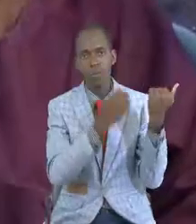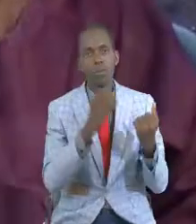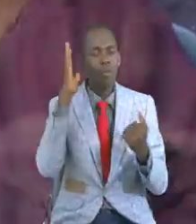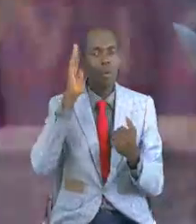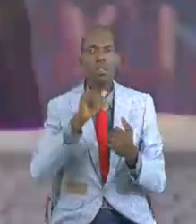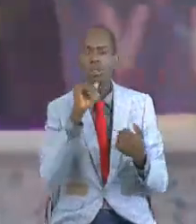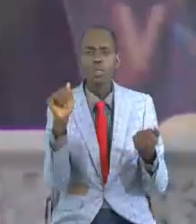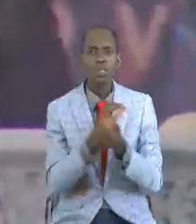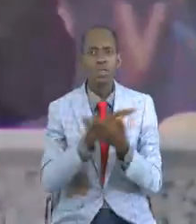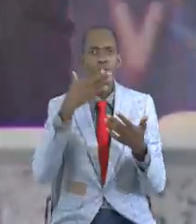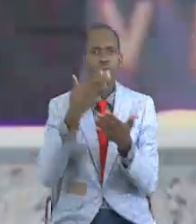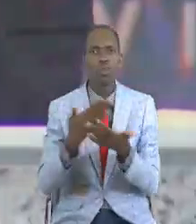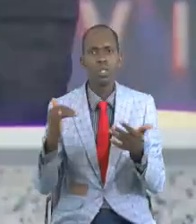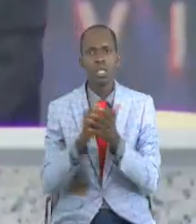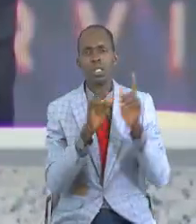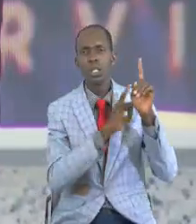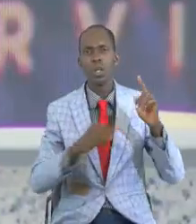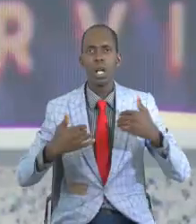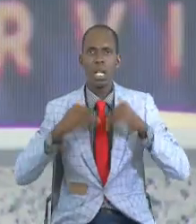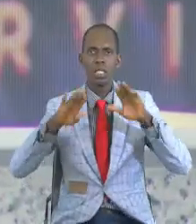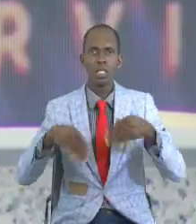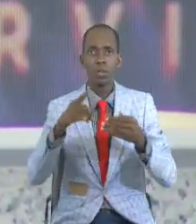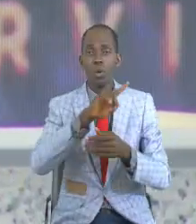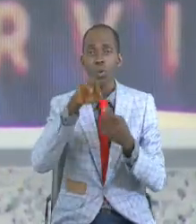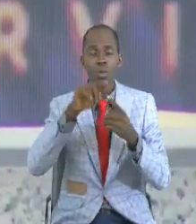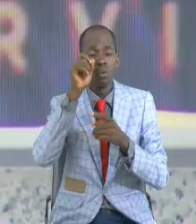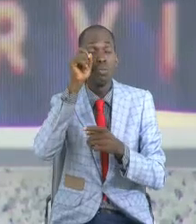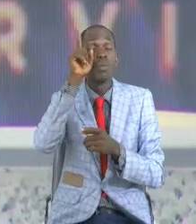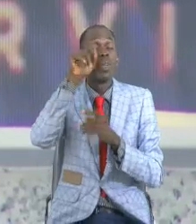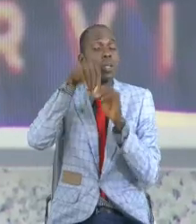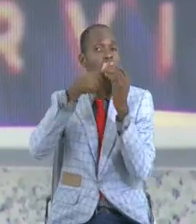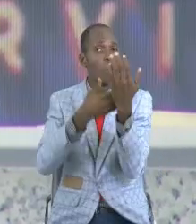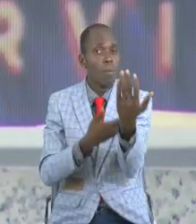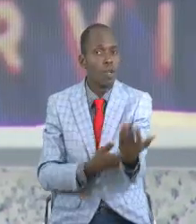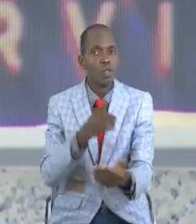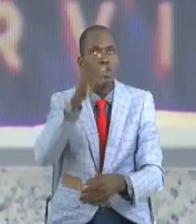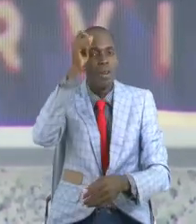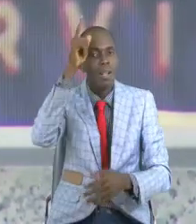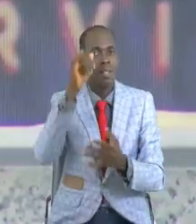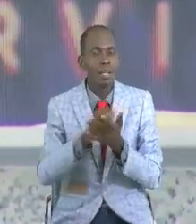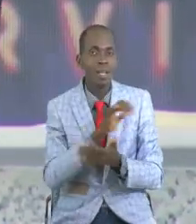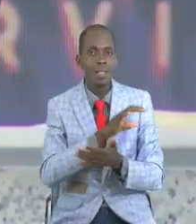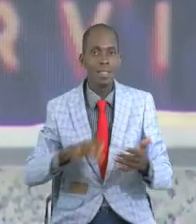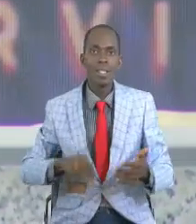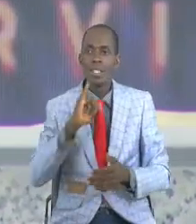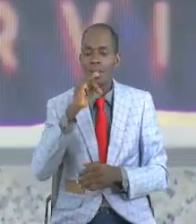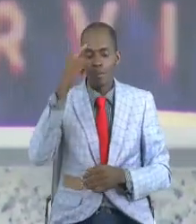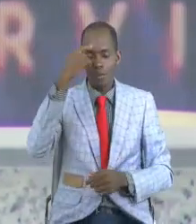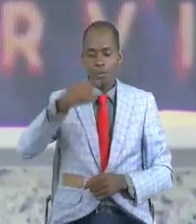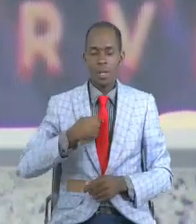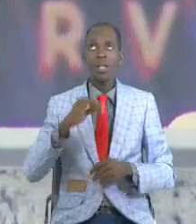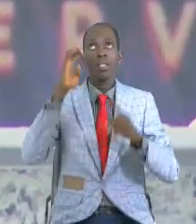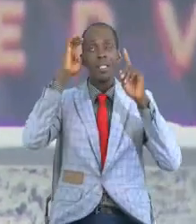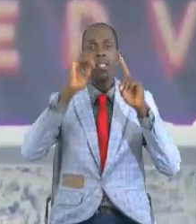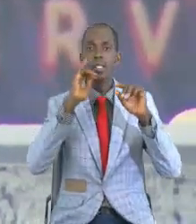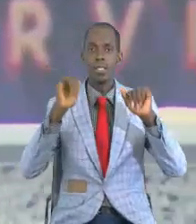Lord has given you. When you wake up in the morning, you understand Christ is for me and he is able. When you wake up